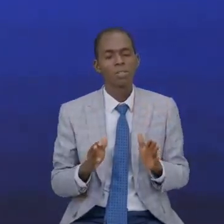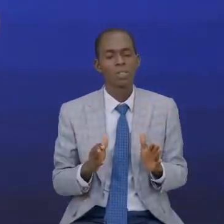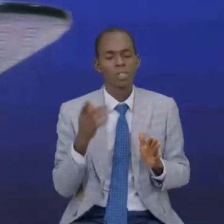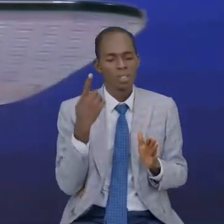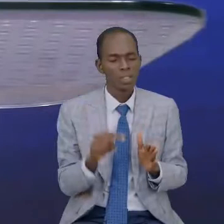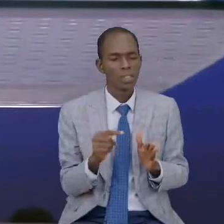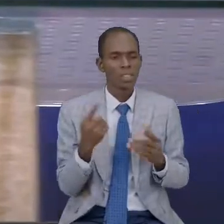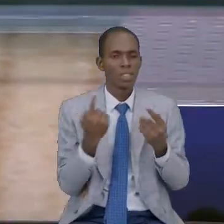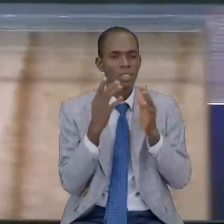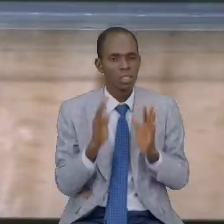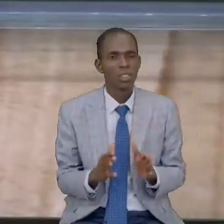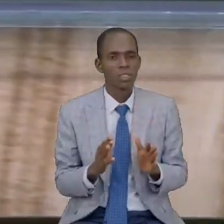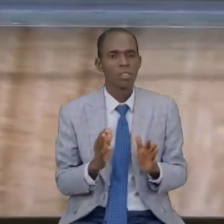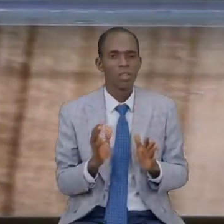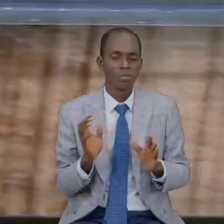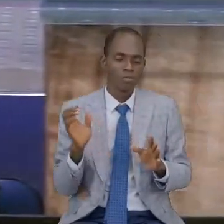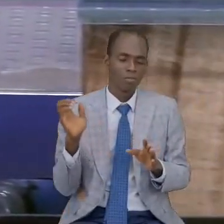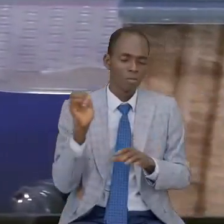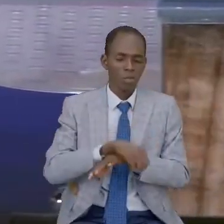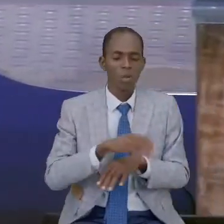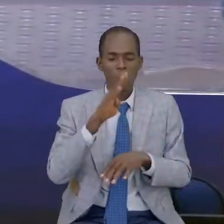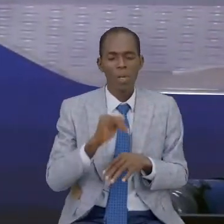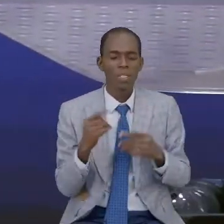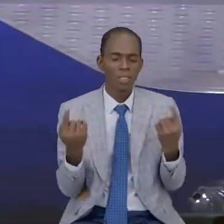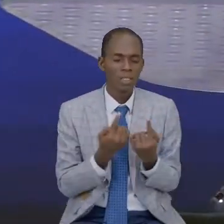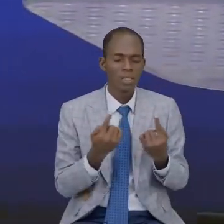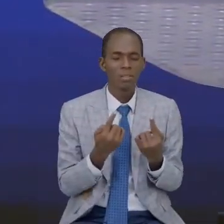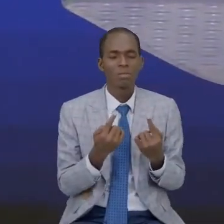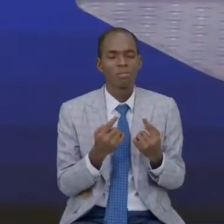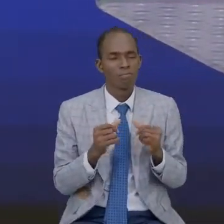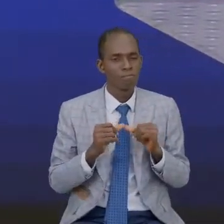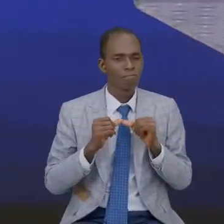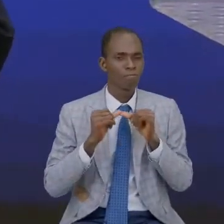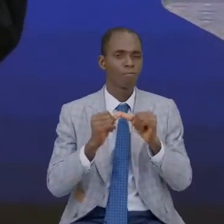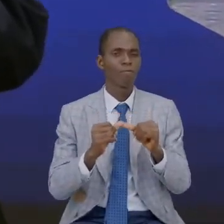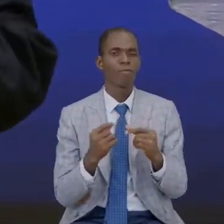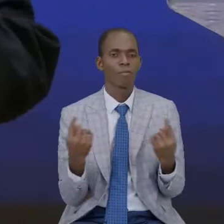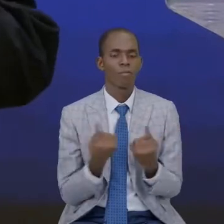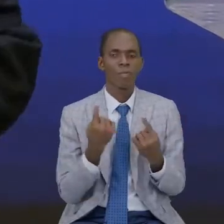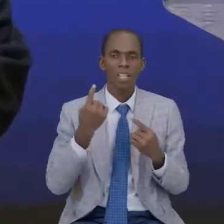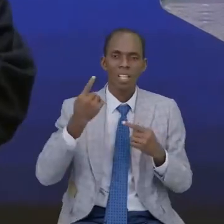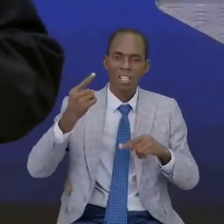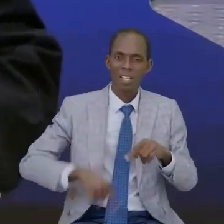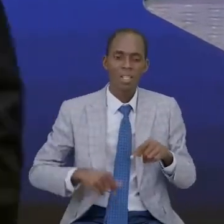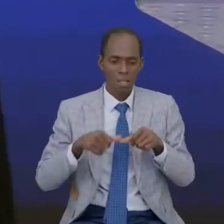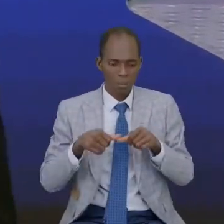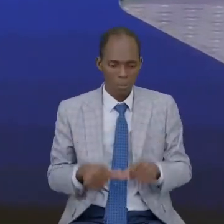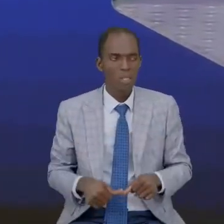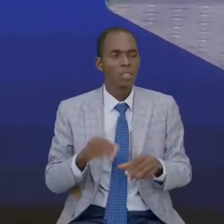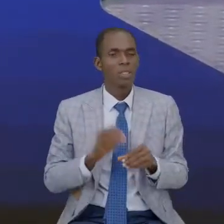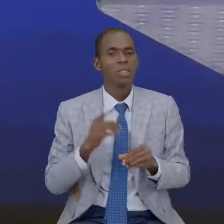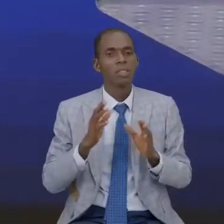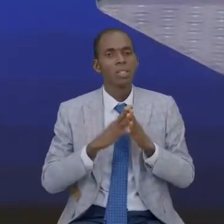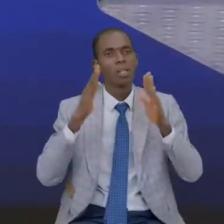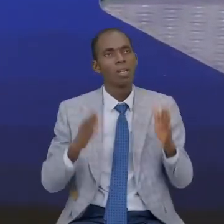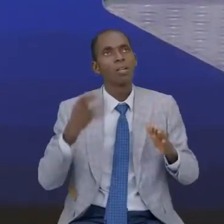house. The sinner, overpowered by sin, habitual sin, cannot abide